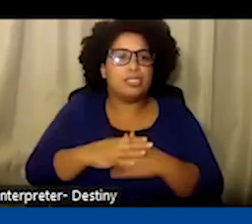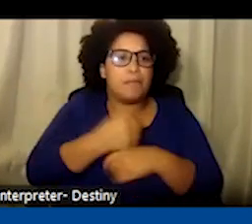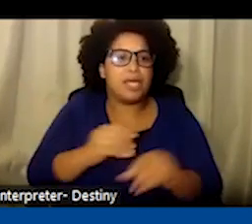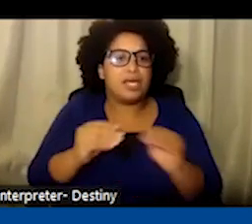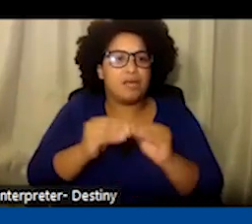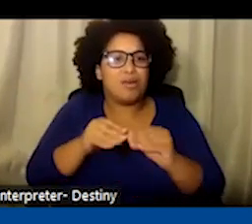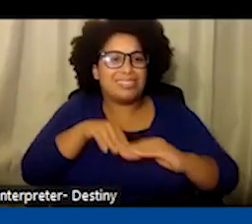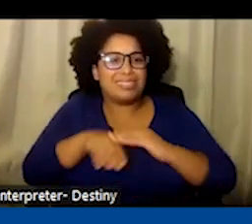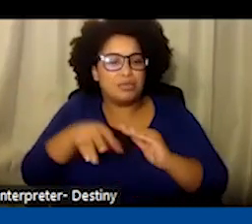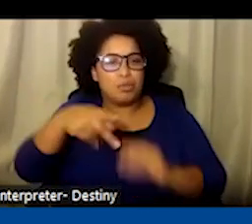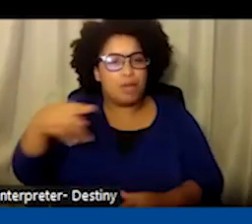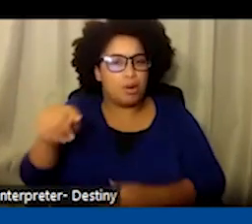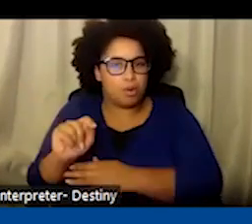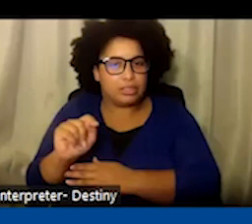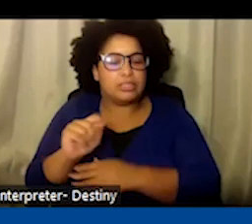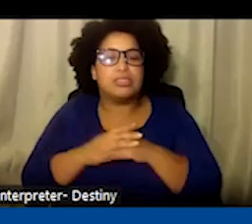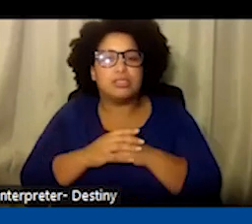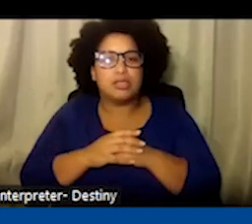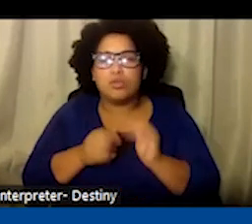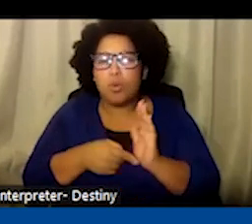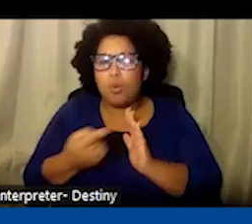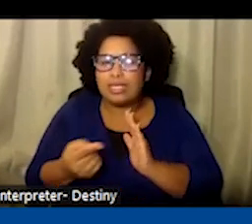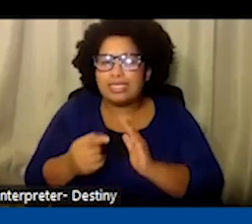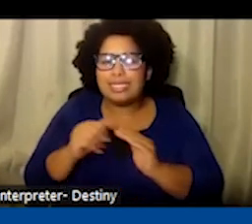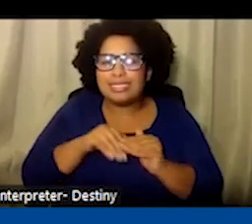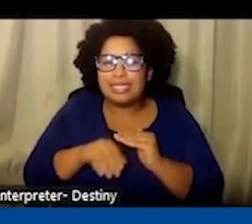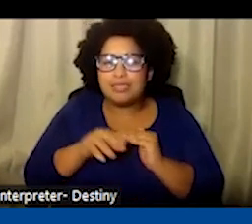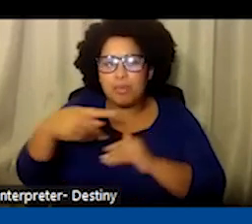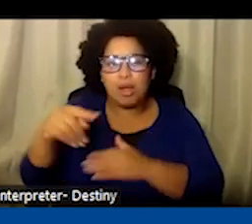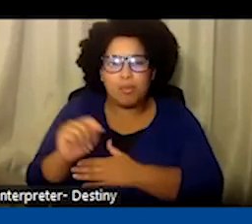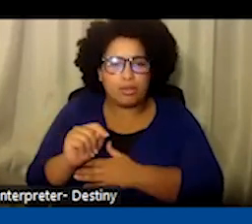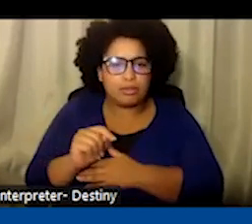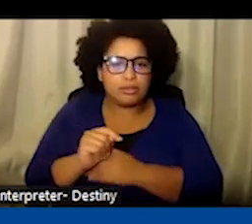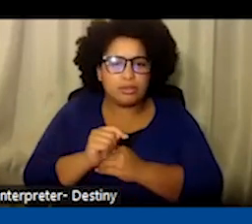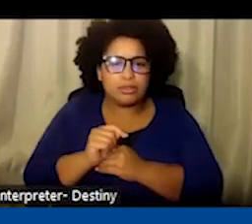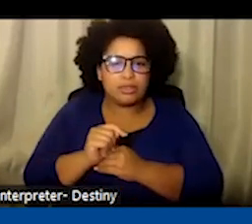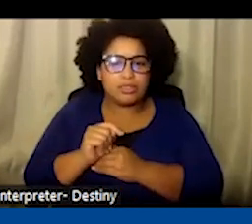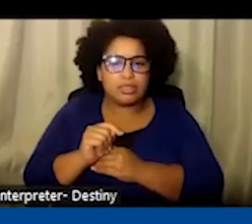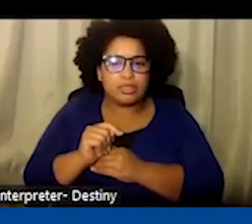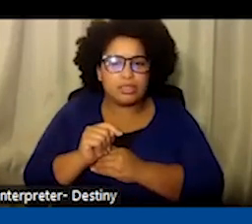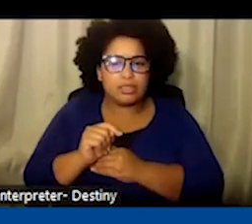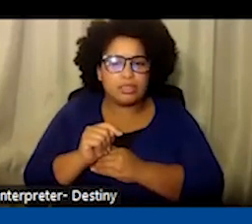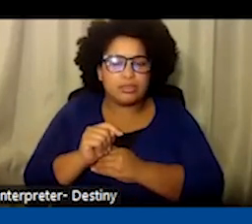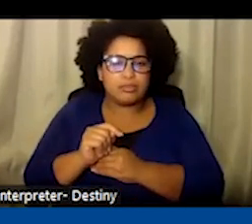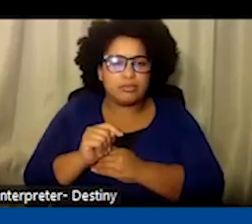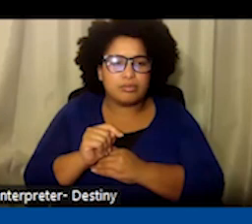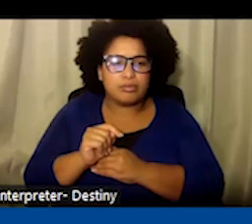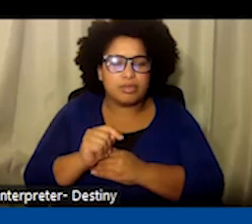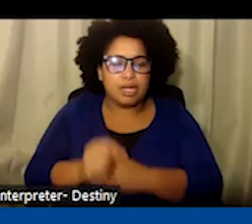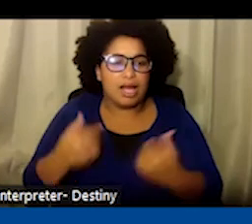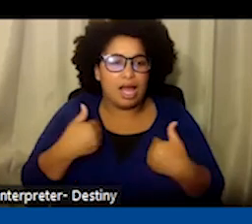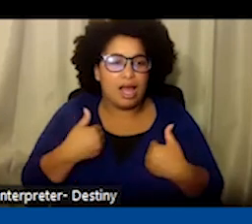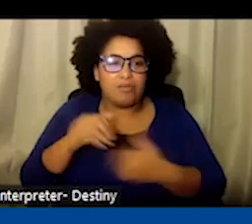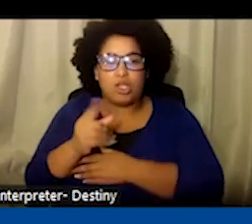accessible PowerPoint. So what is an accessible PowerPoint? An accessible PowerPoint is just one that has